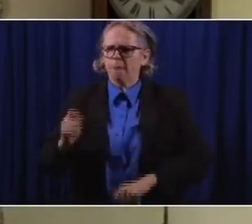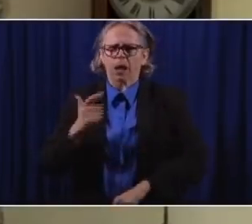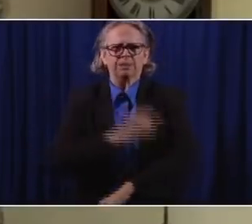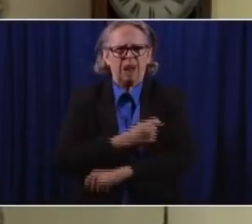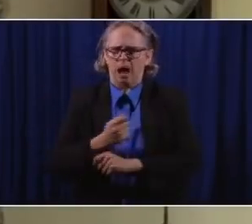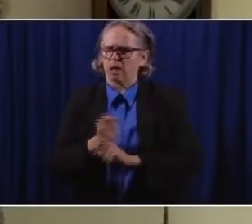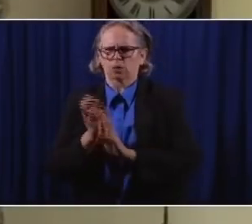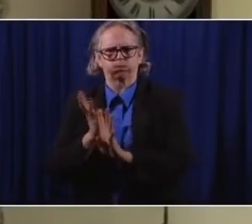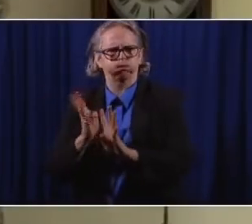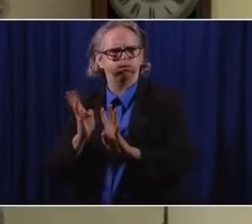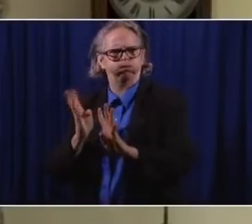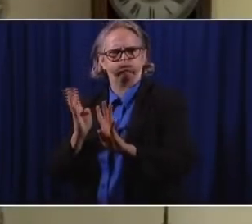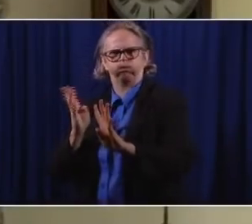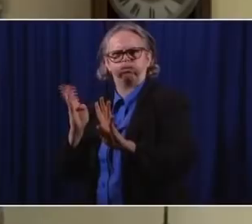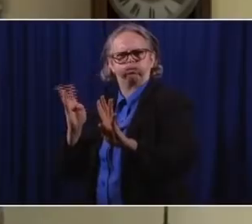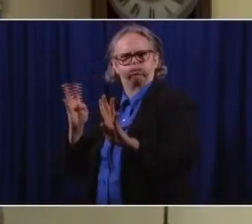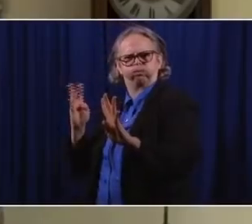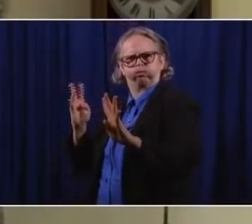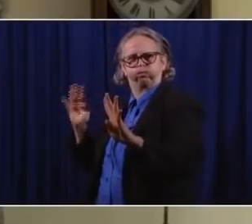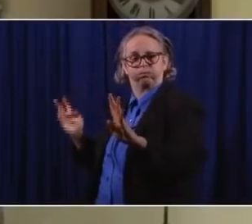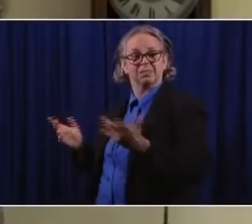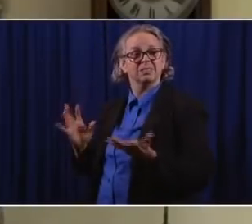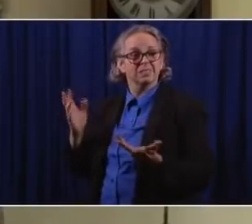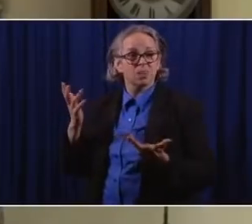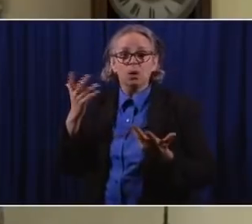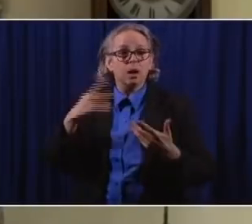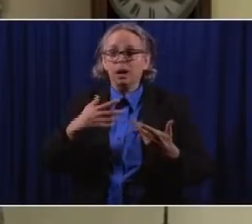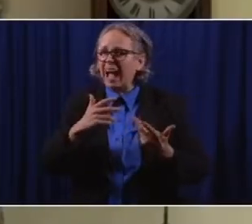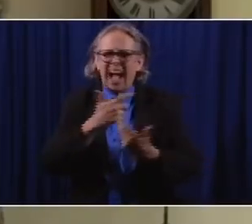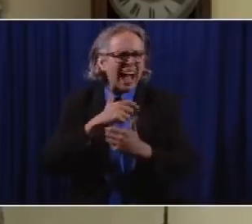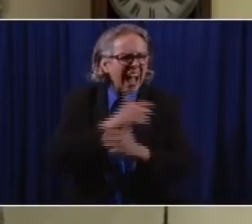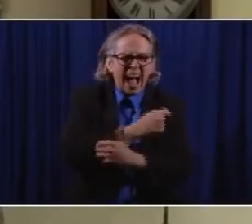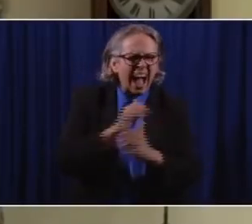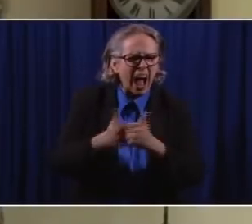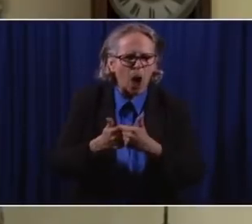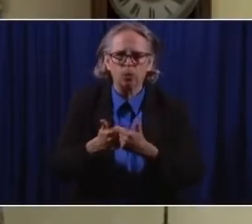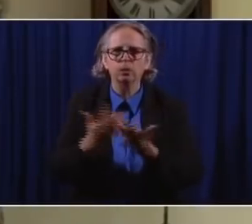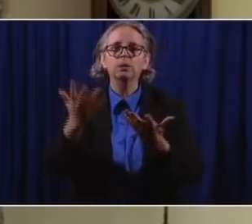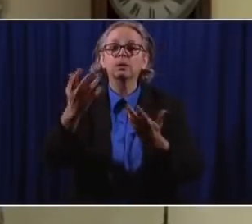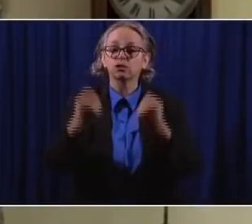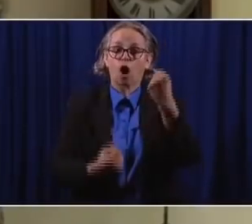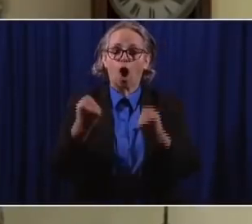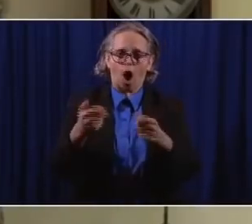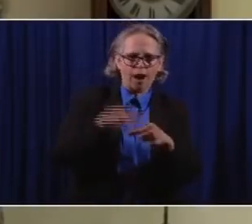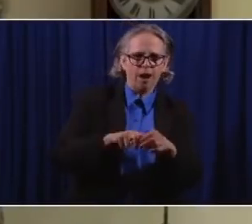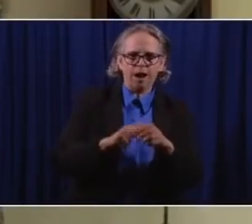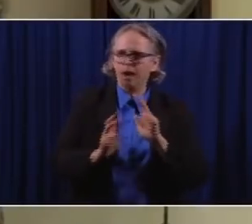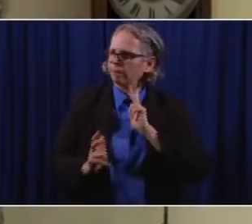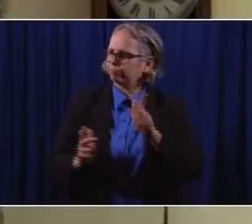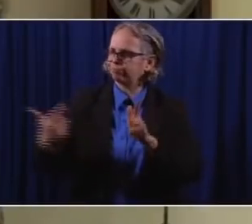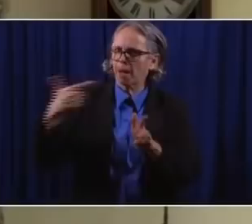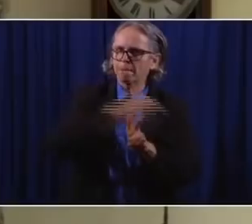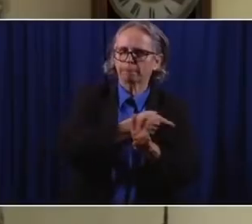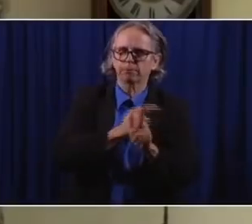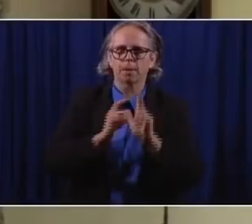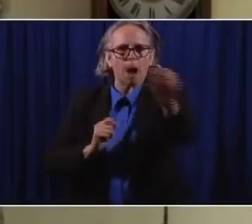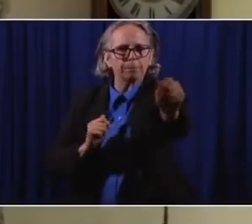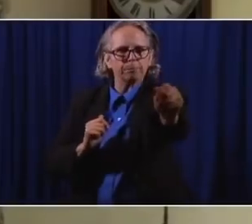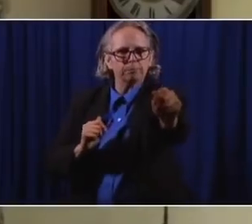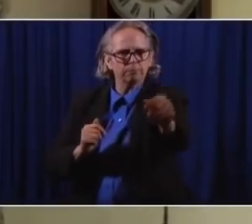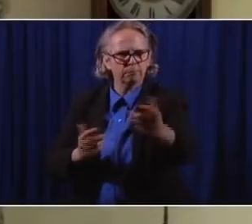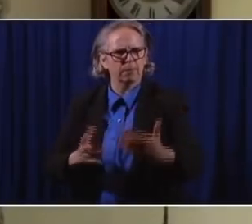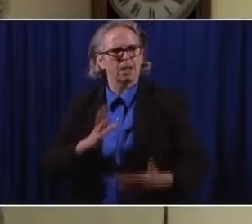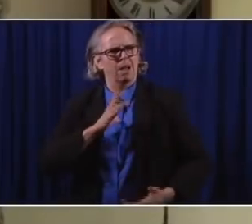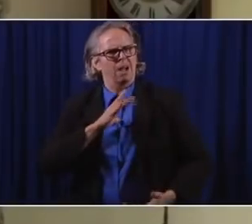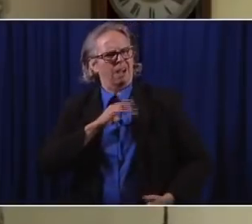careful, that limited the contact and exposure for people who are going through. So our hats off to great job to Canton Hardin, the